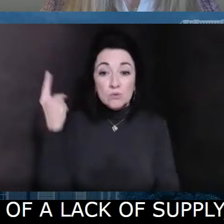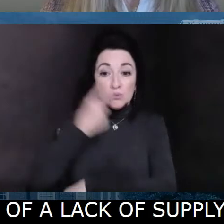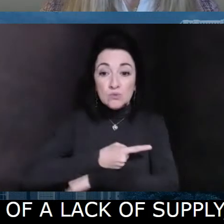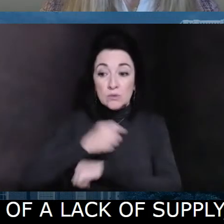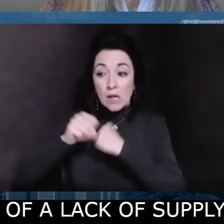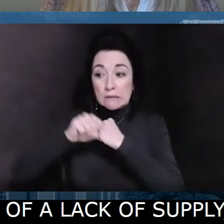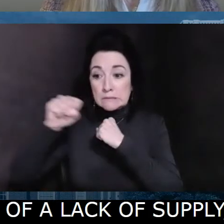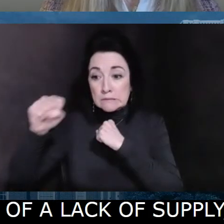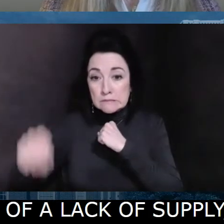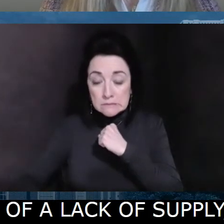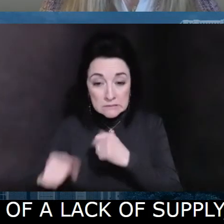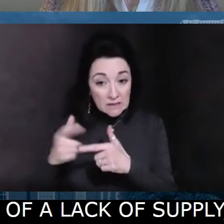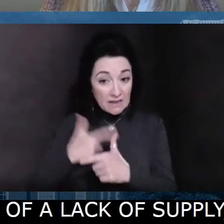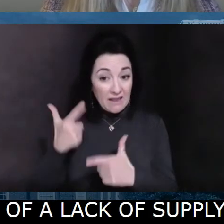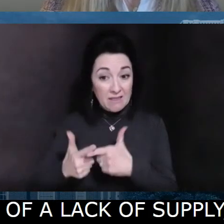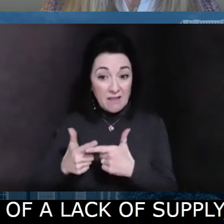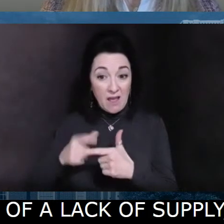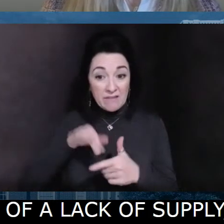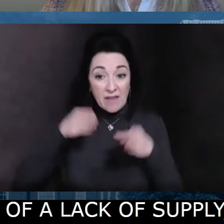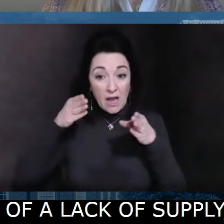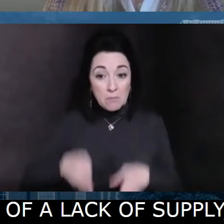then a total of 3 shots?